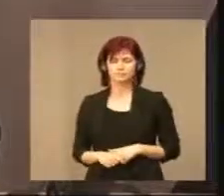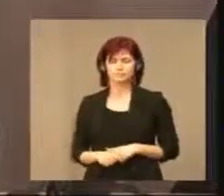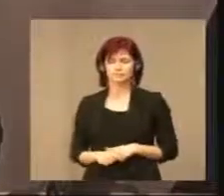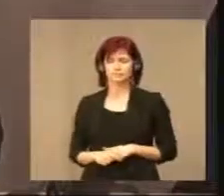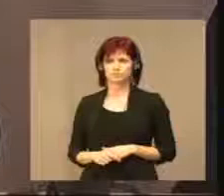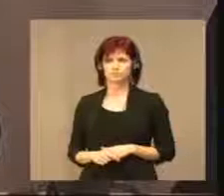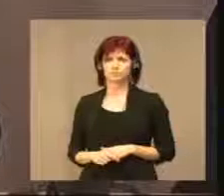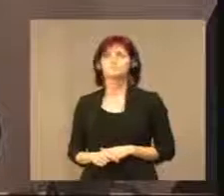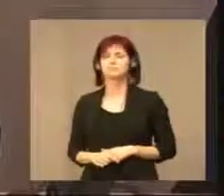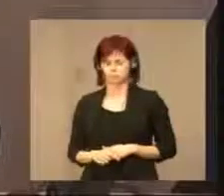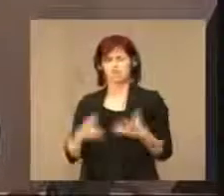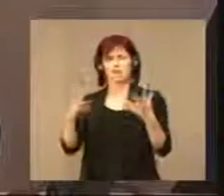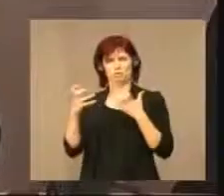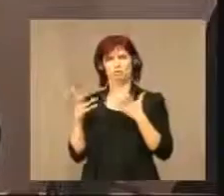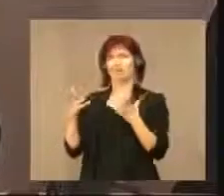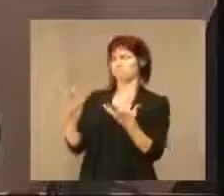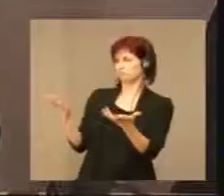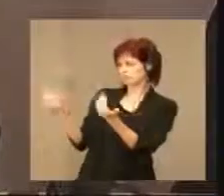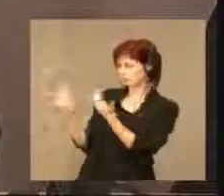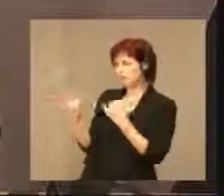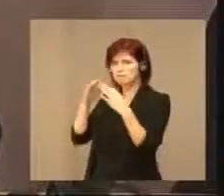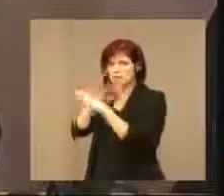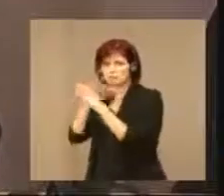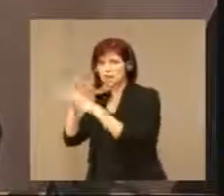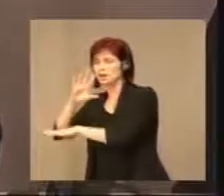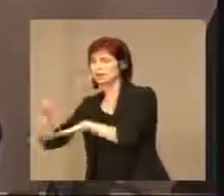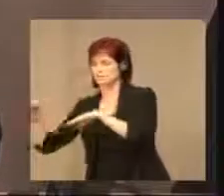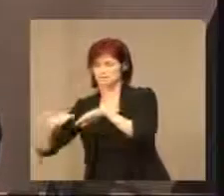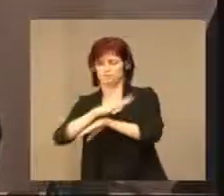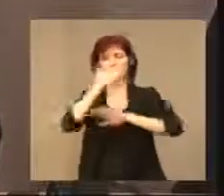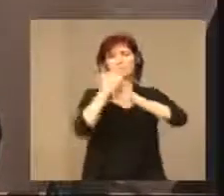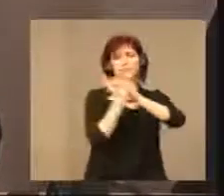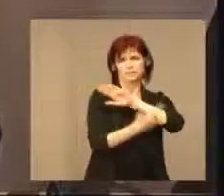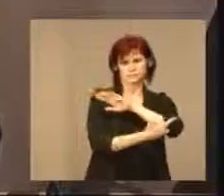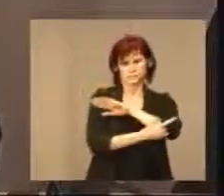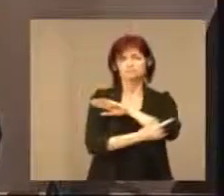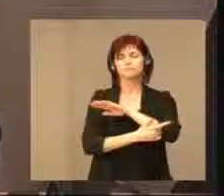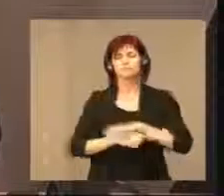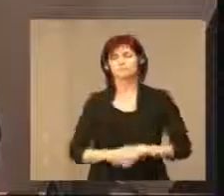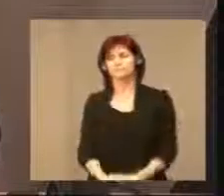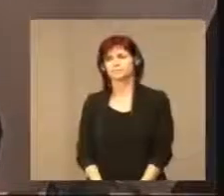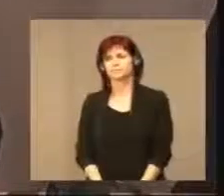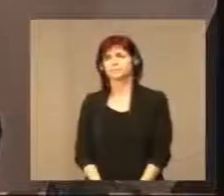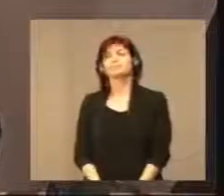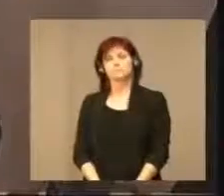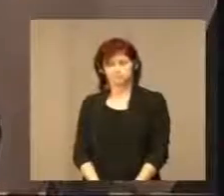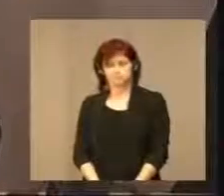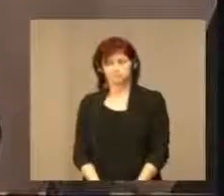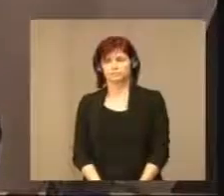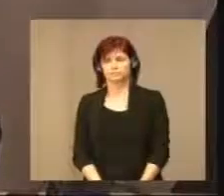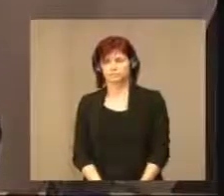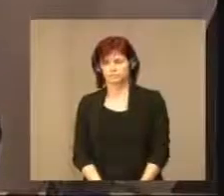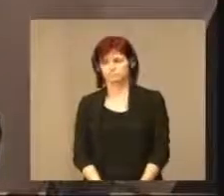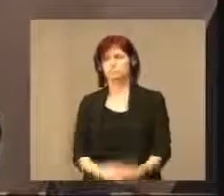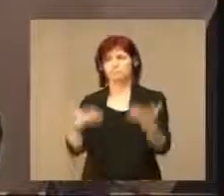accessibility legislation would benefit First Nations and how such legislation would result in a more inclusive and